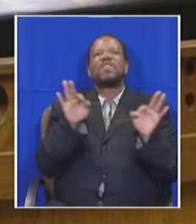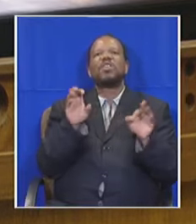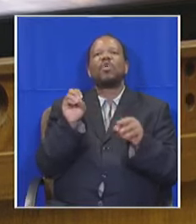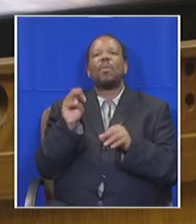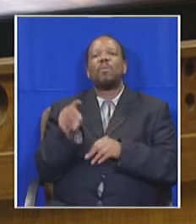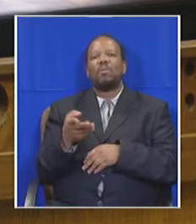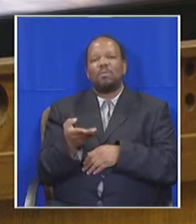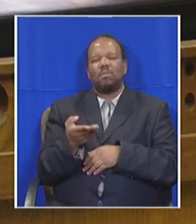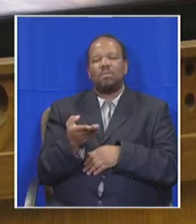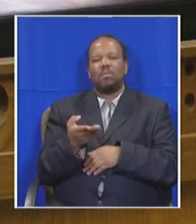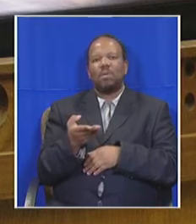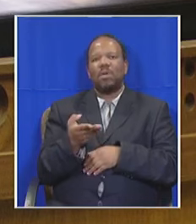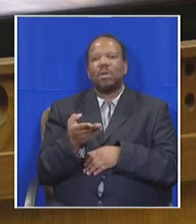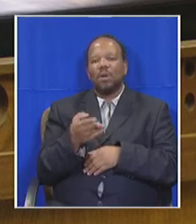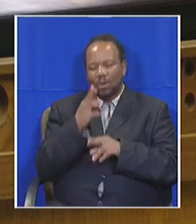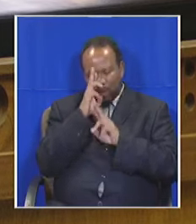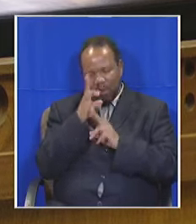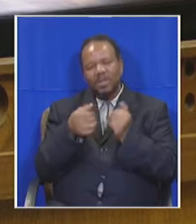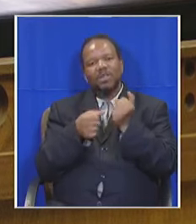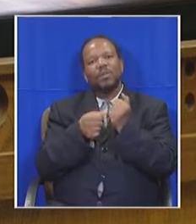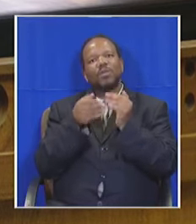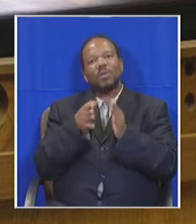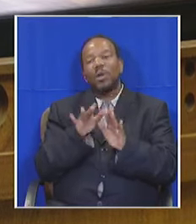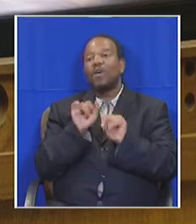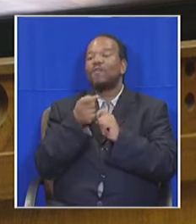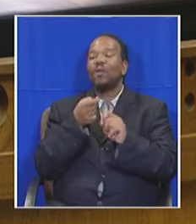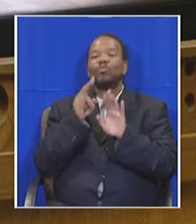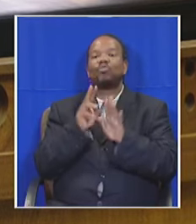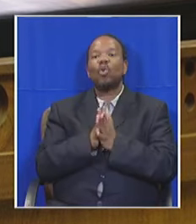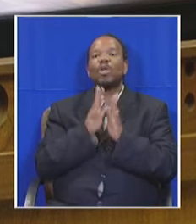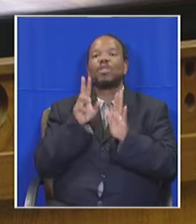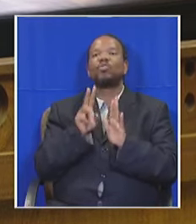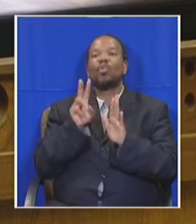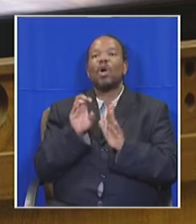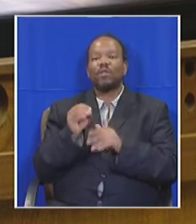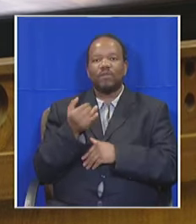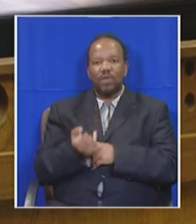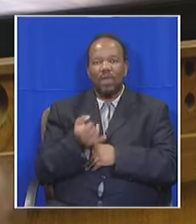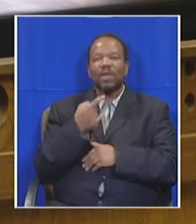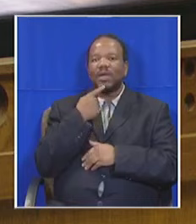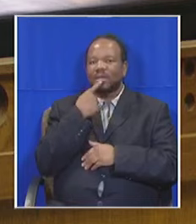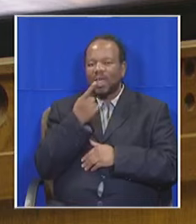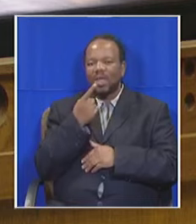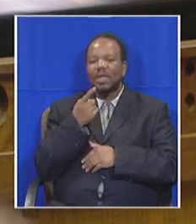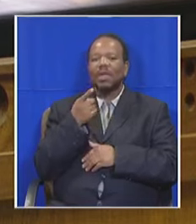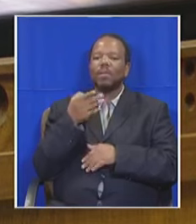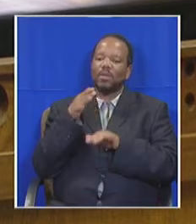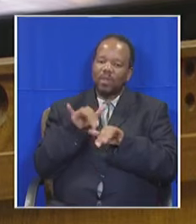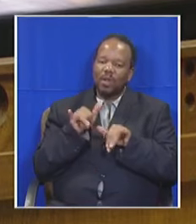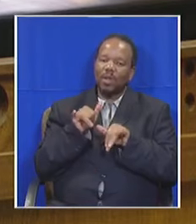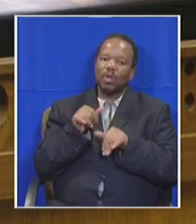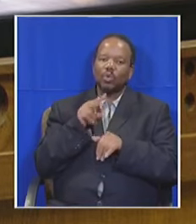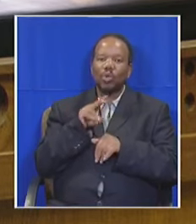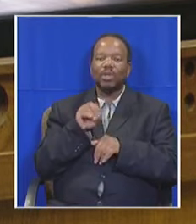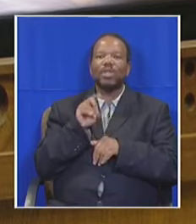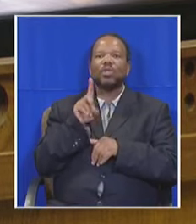Speaker, since 2012, when I got to this parliament, I have raised the issue and shall continue doing so, that for so long